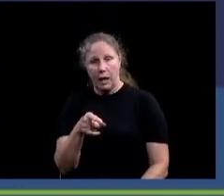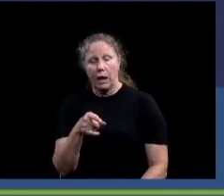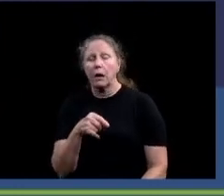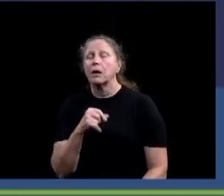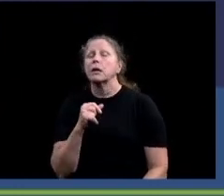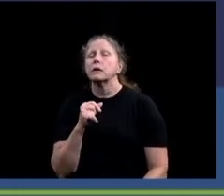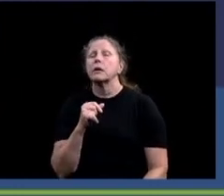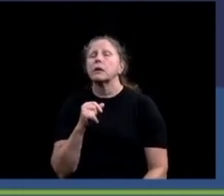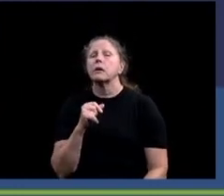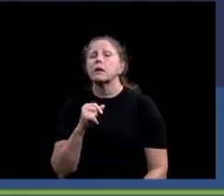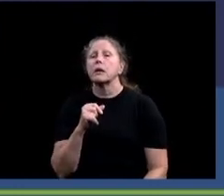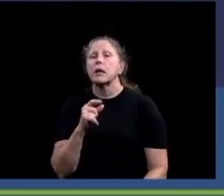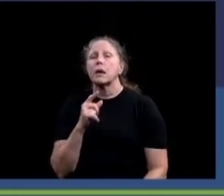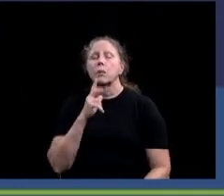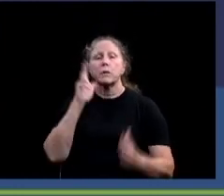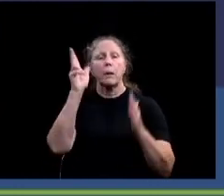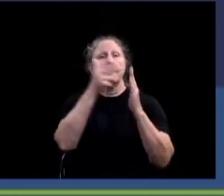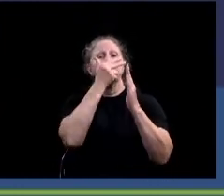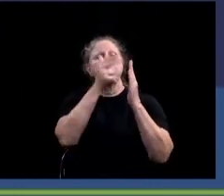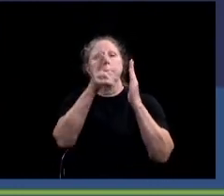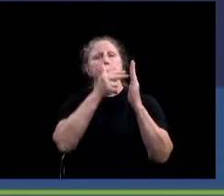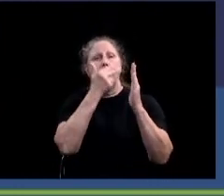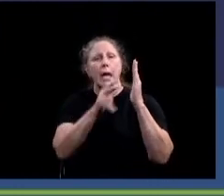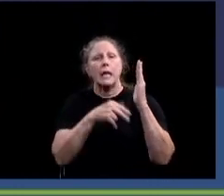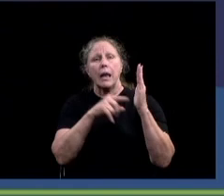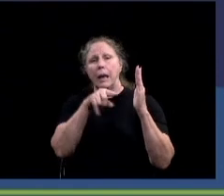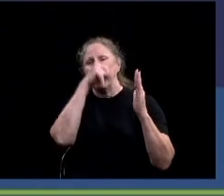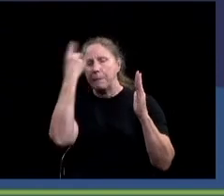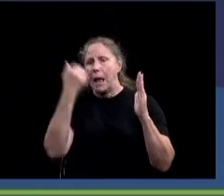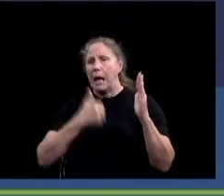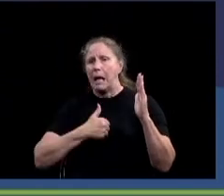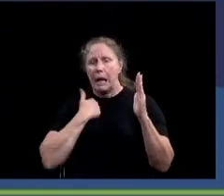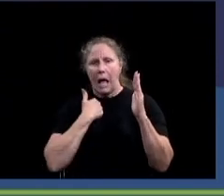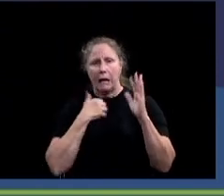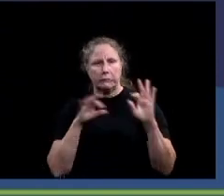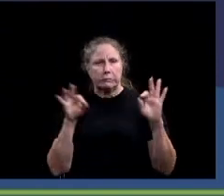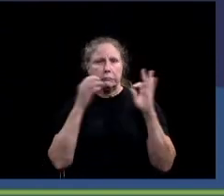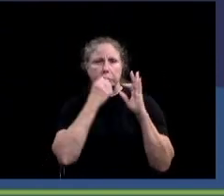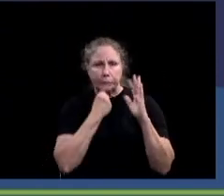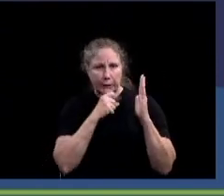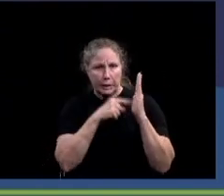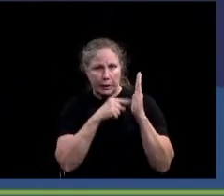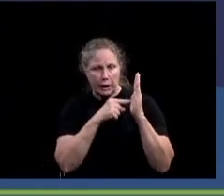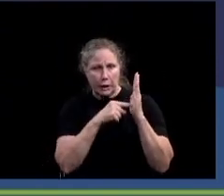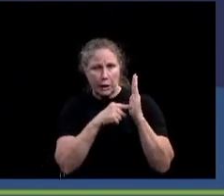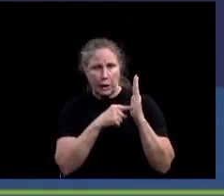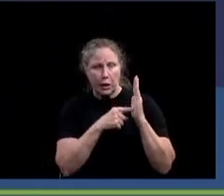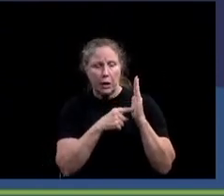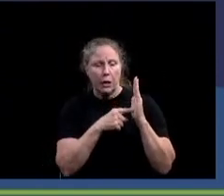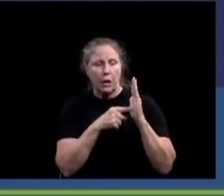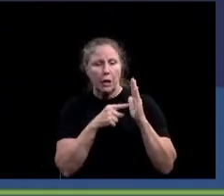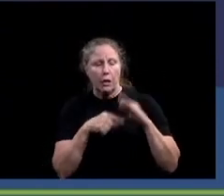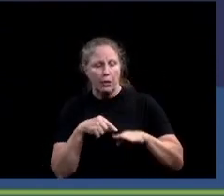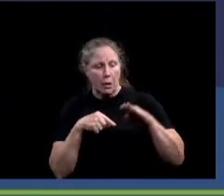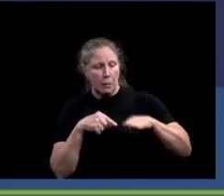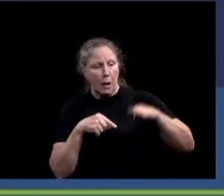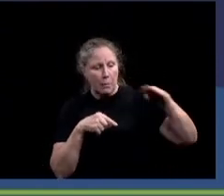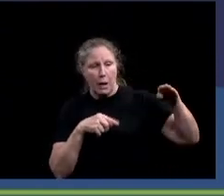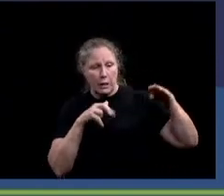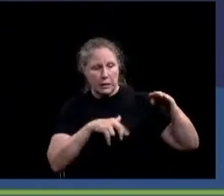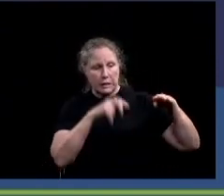Lives Matter tag on the steps leading up to the building. He was outside painting it, and the woman stopped and she